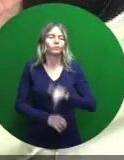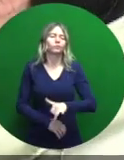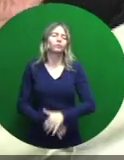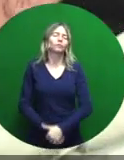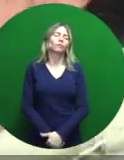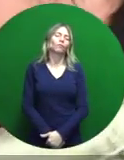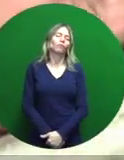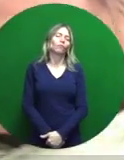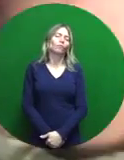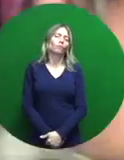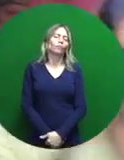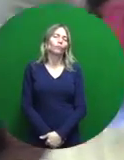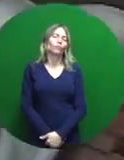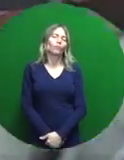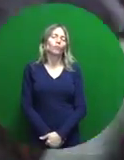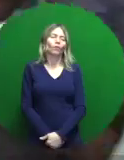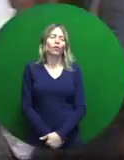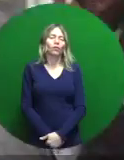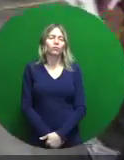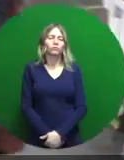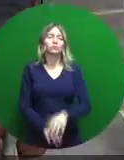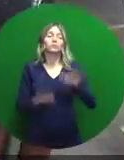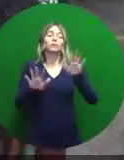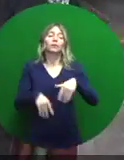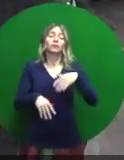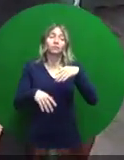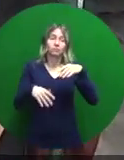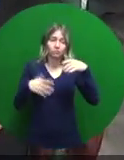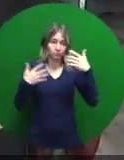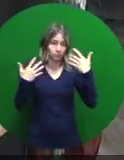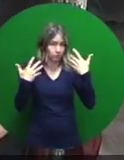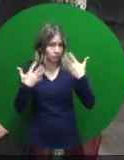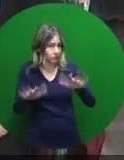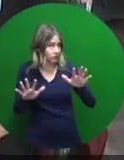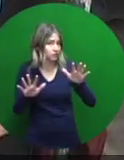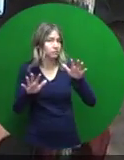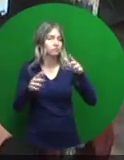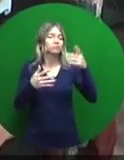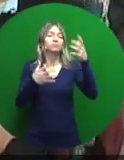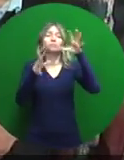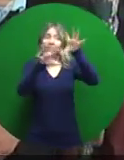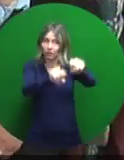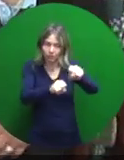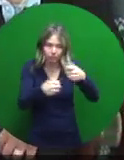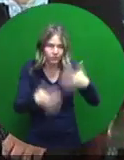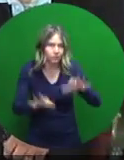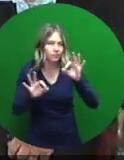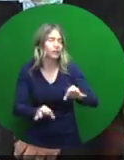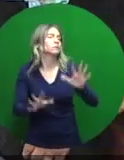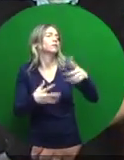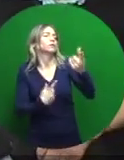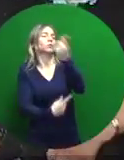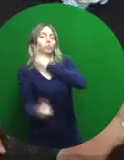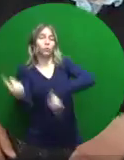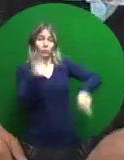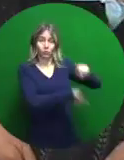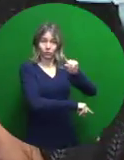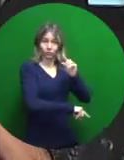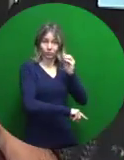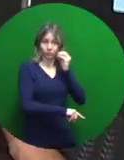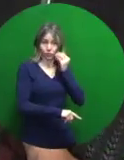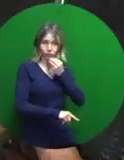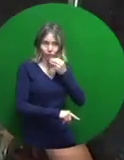rocks at them in order to catch them, and they finally caught one. And they started walking back to their place,